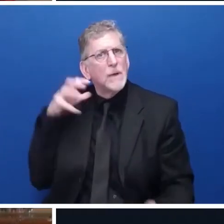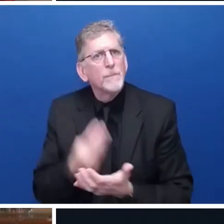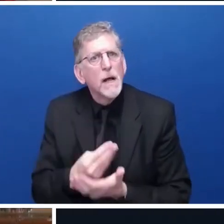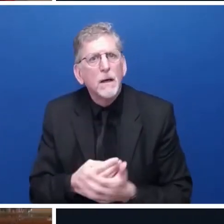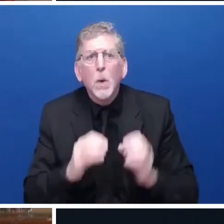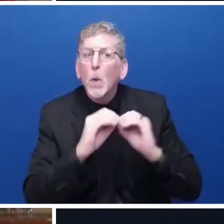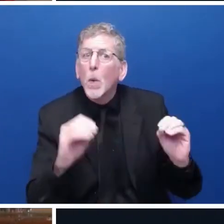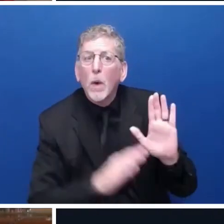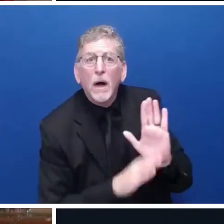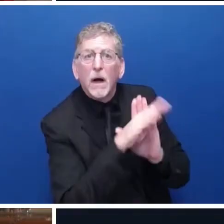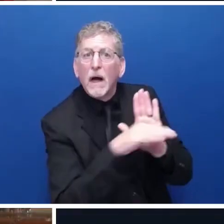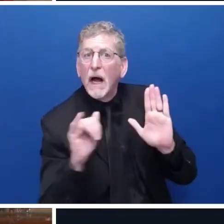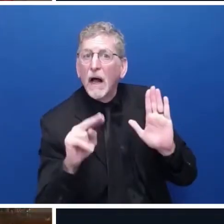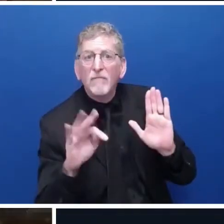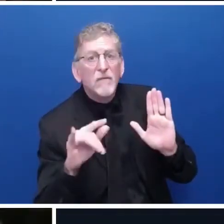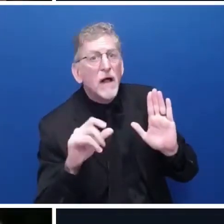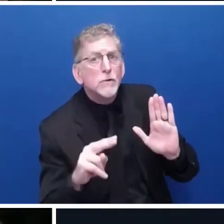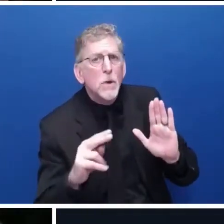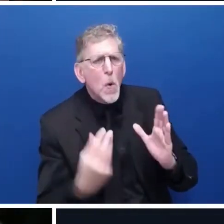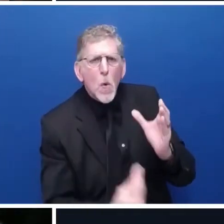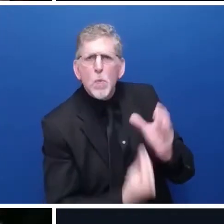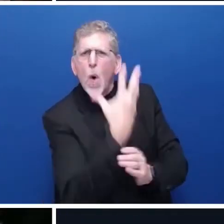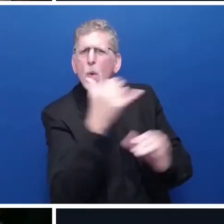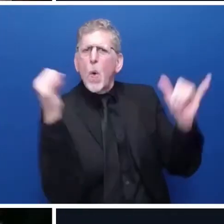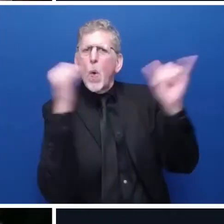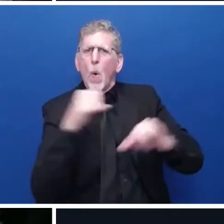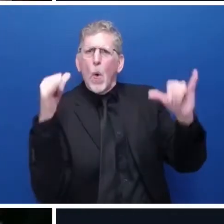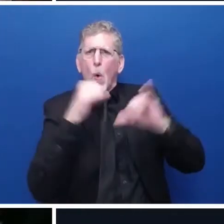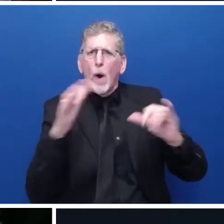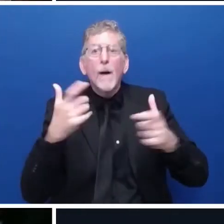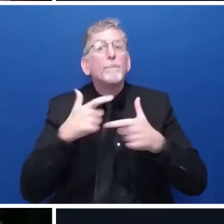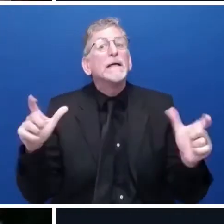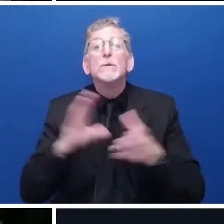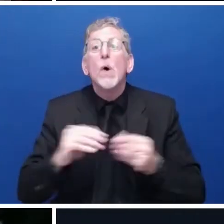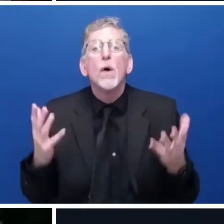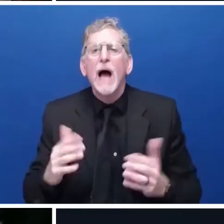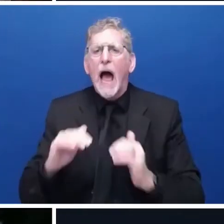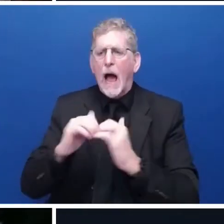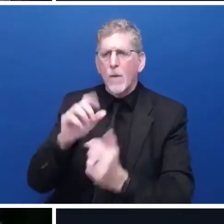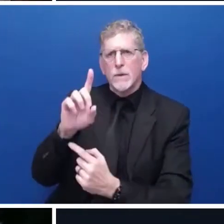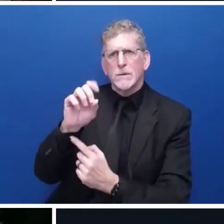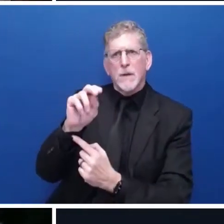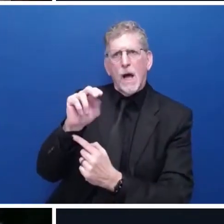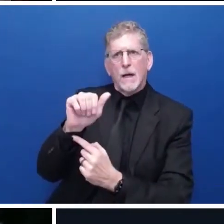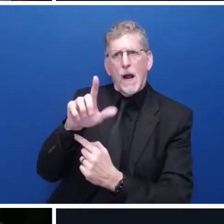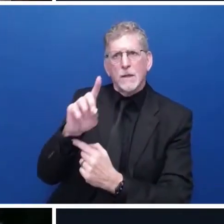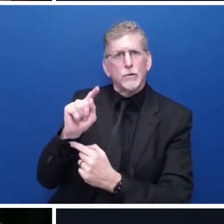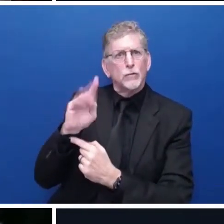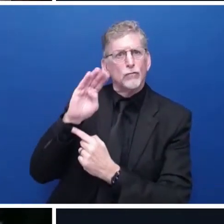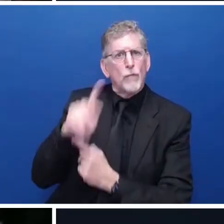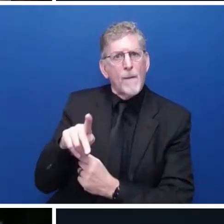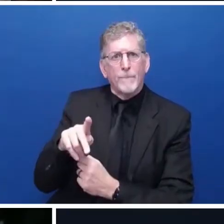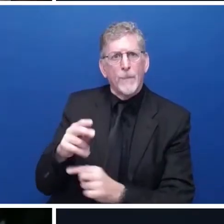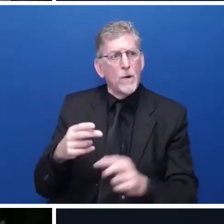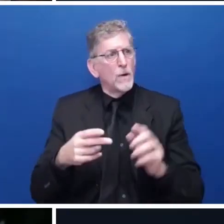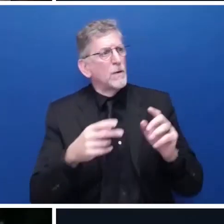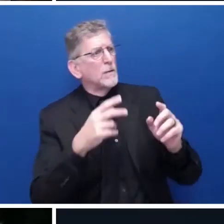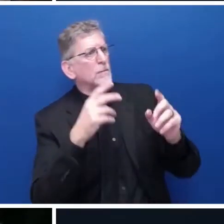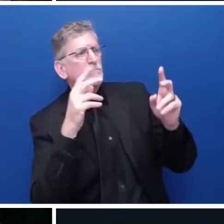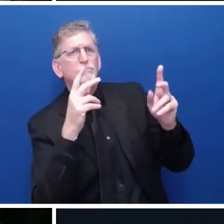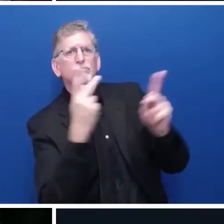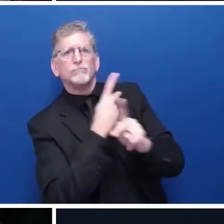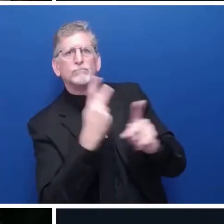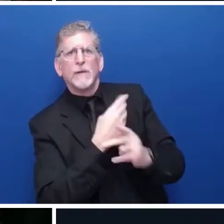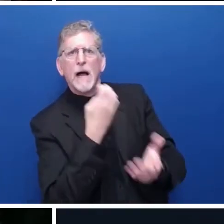correctly, and 22 Nobel Prize winners in economics didn't. They got it totally wrong. They got it really